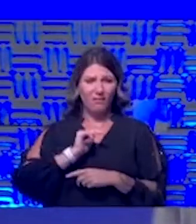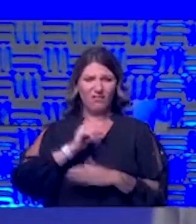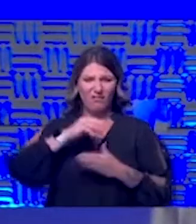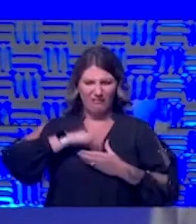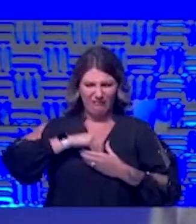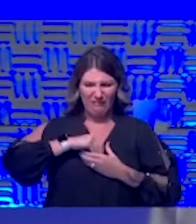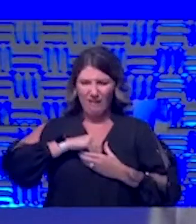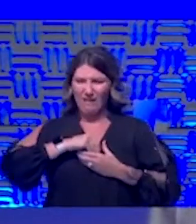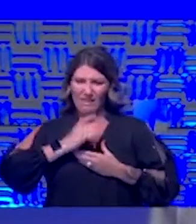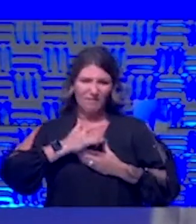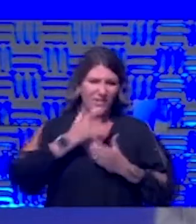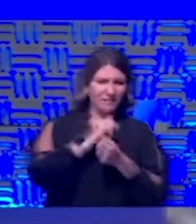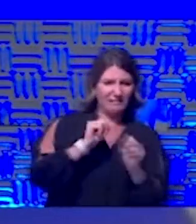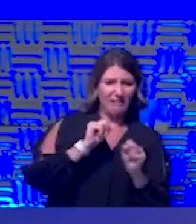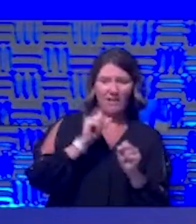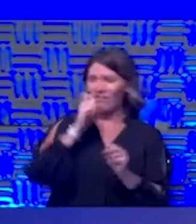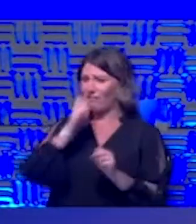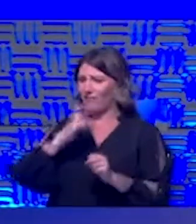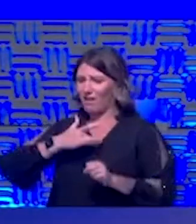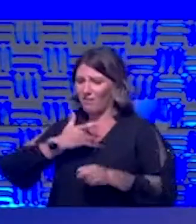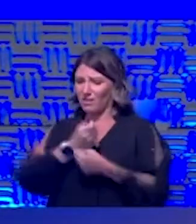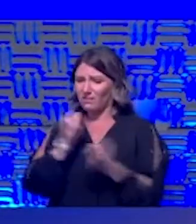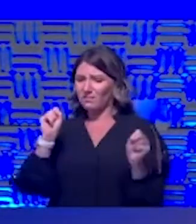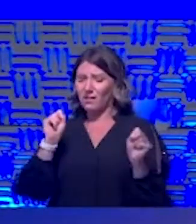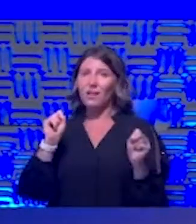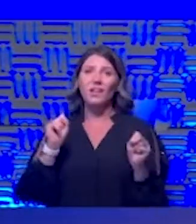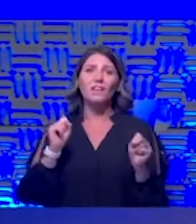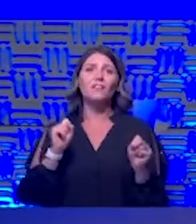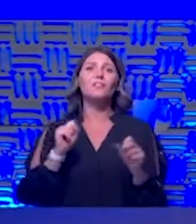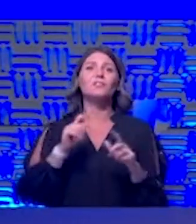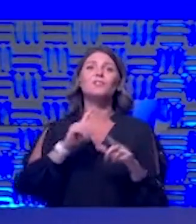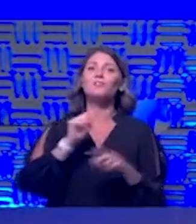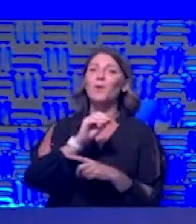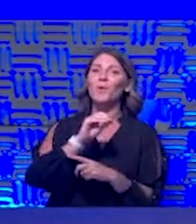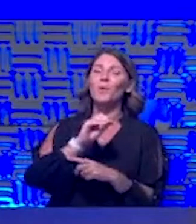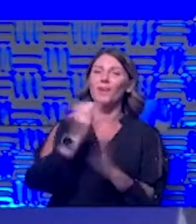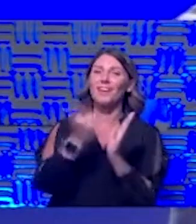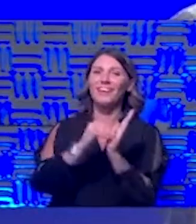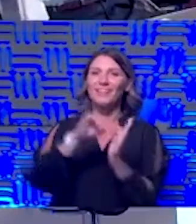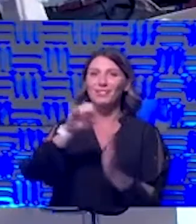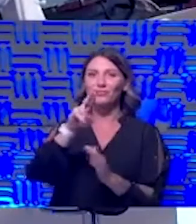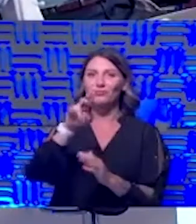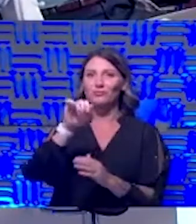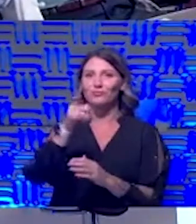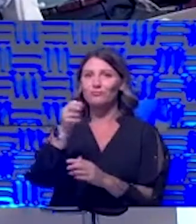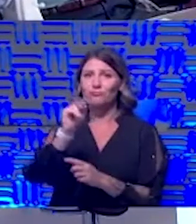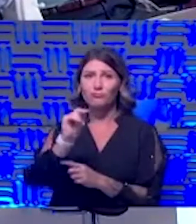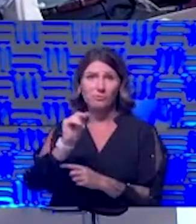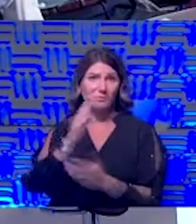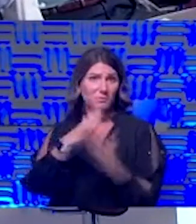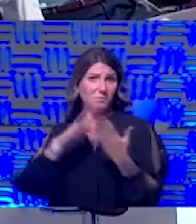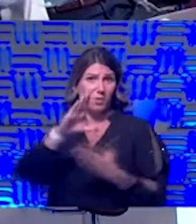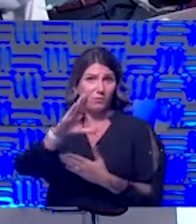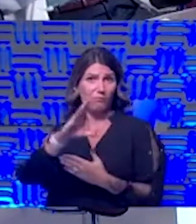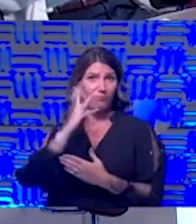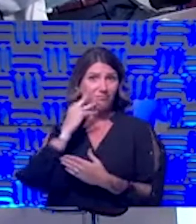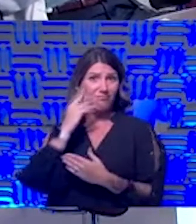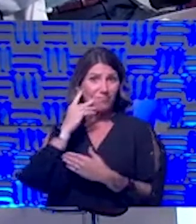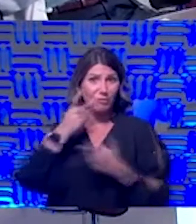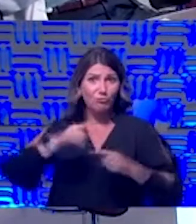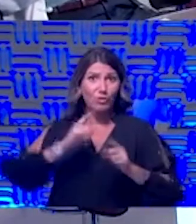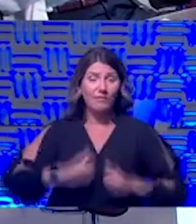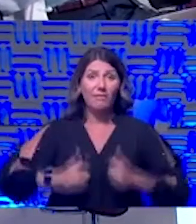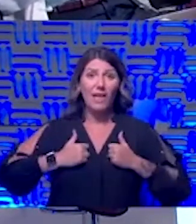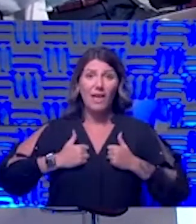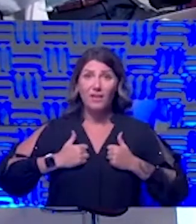then you don't feel safe. So as I turn to you back again, Justin, that had to be part of your experience in life. Sometimes you felt safe